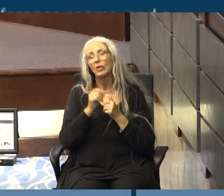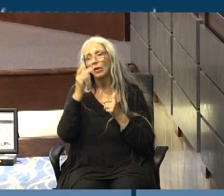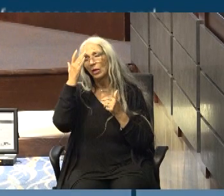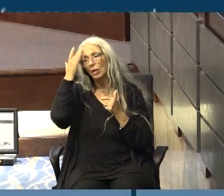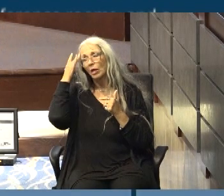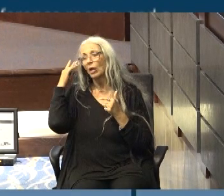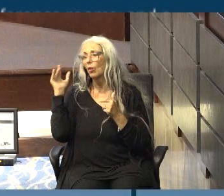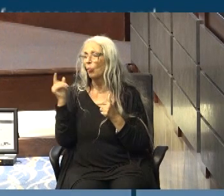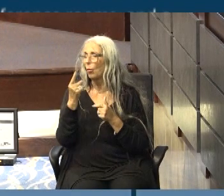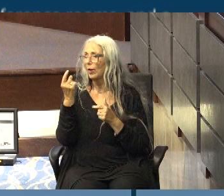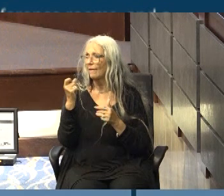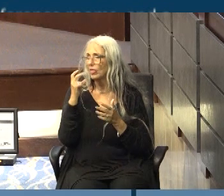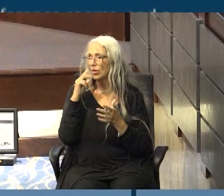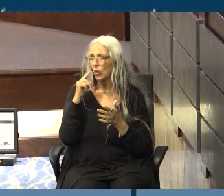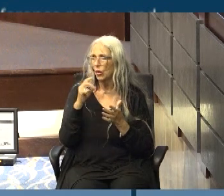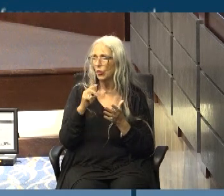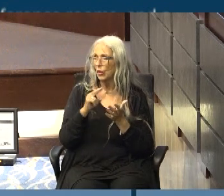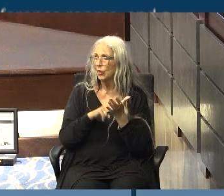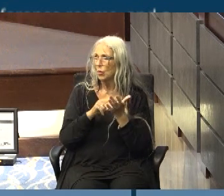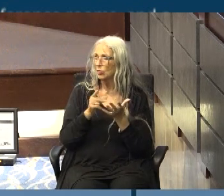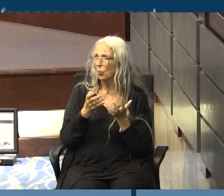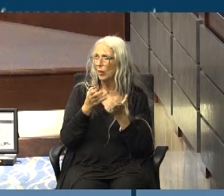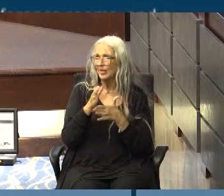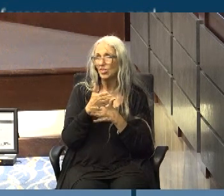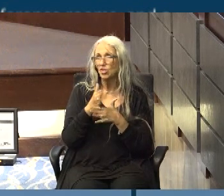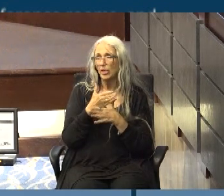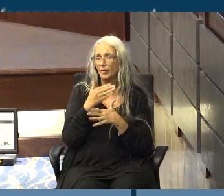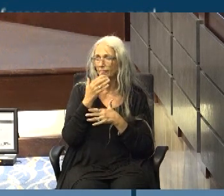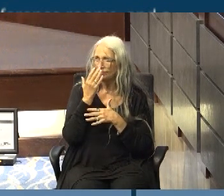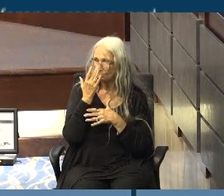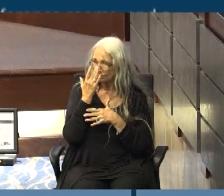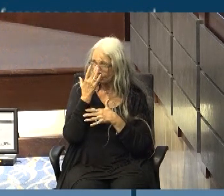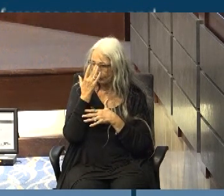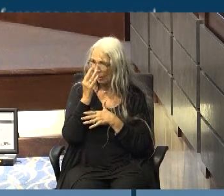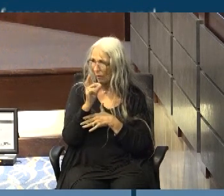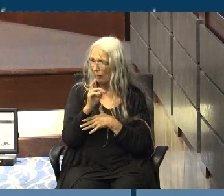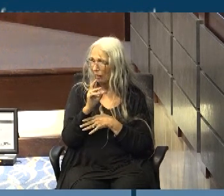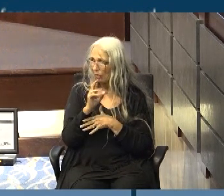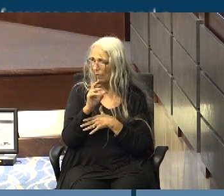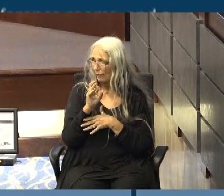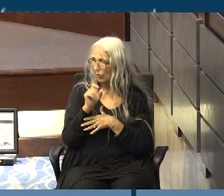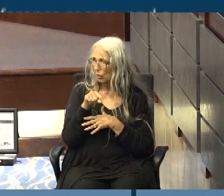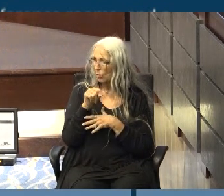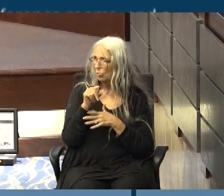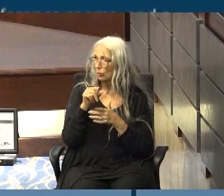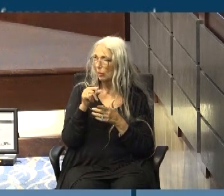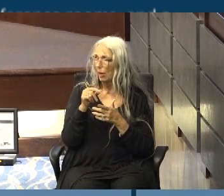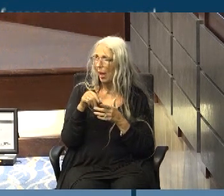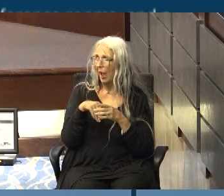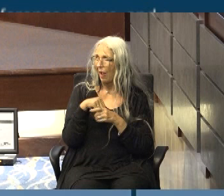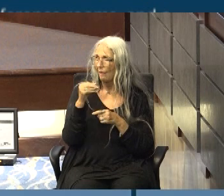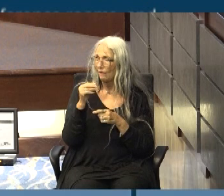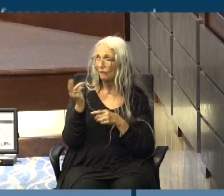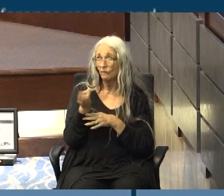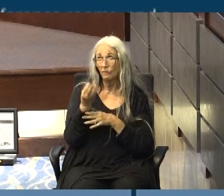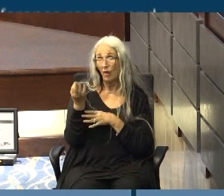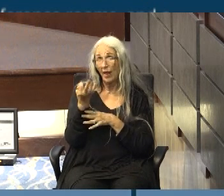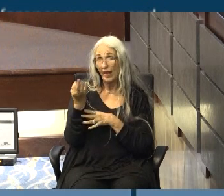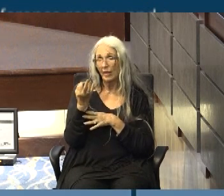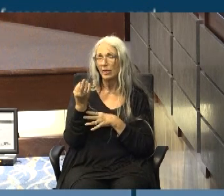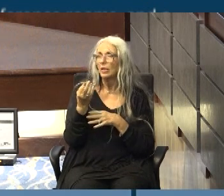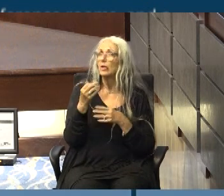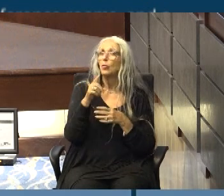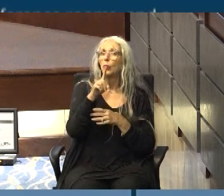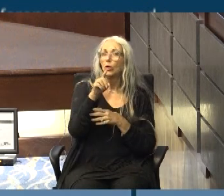so one of the notes that I wanted to share as well was this RFQ went out on Friday. This story map has been viewed over